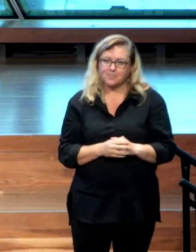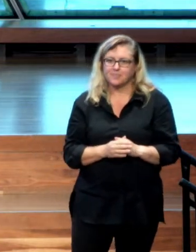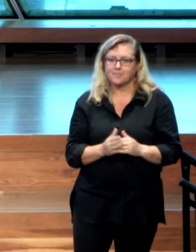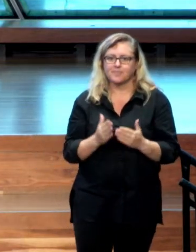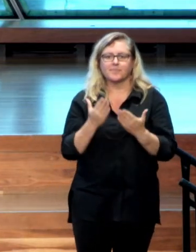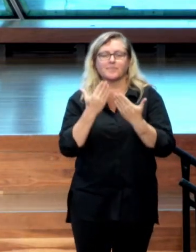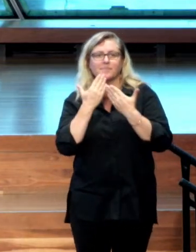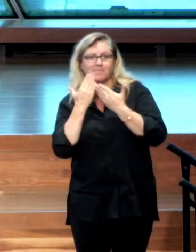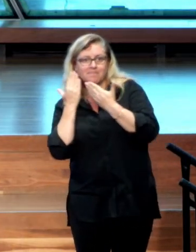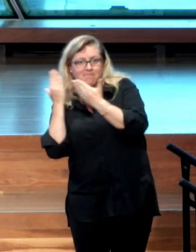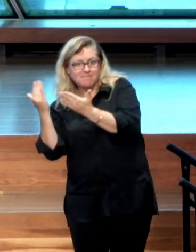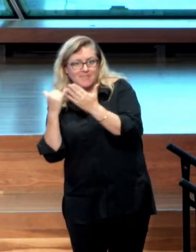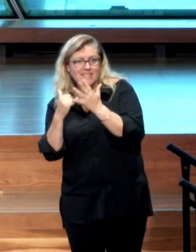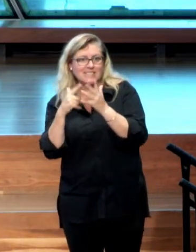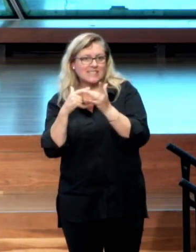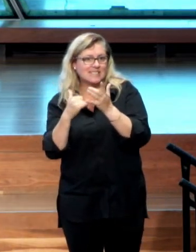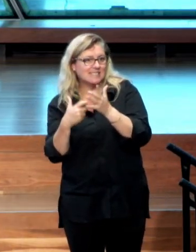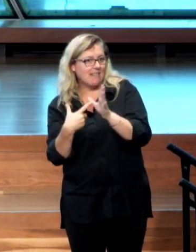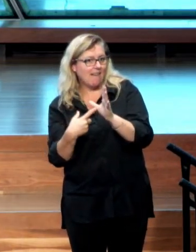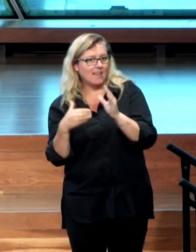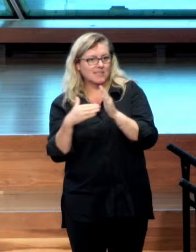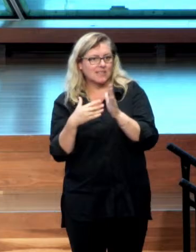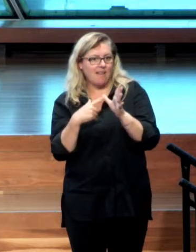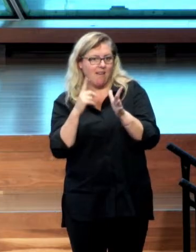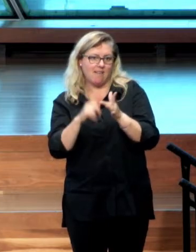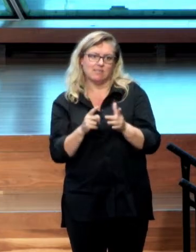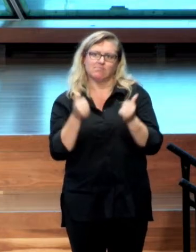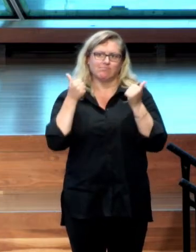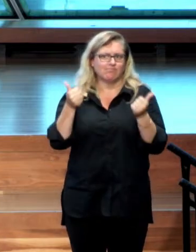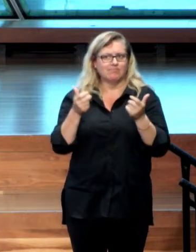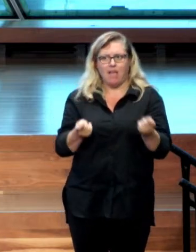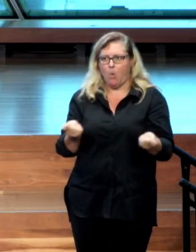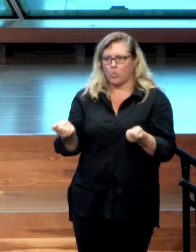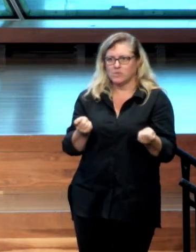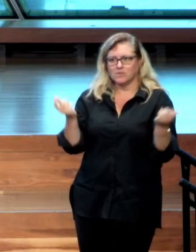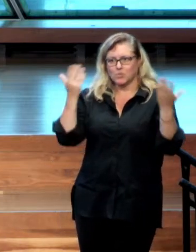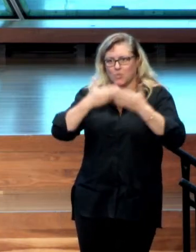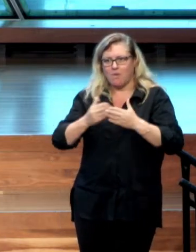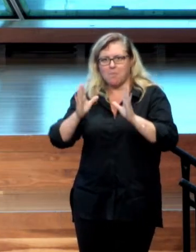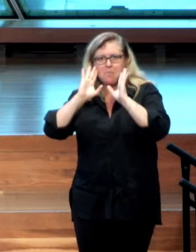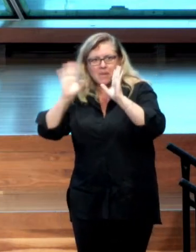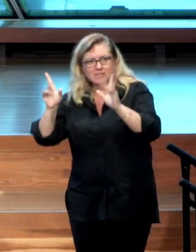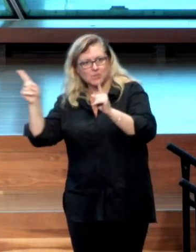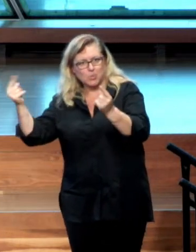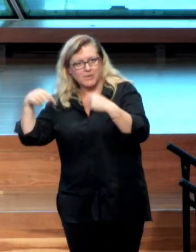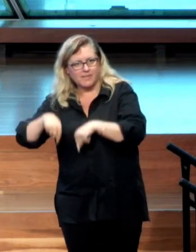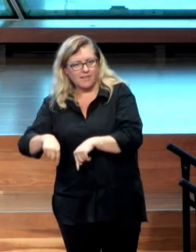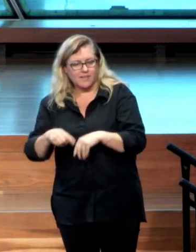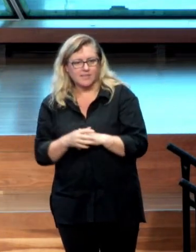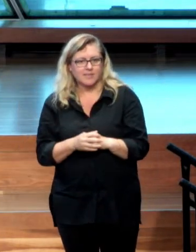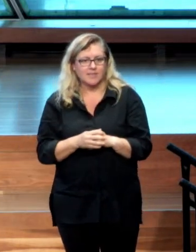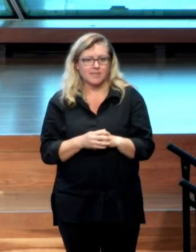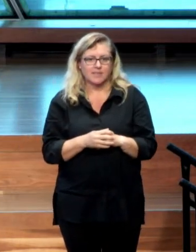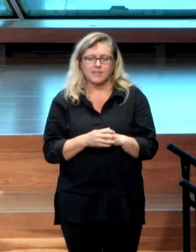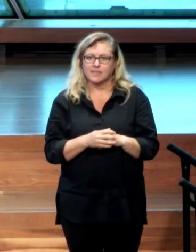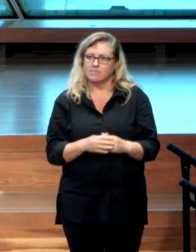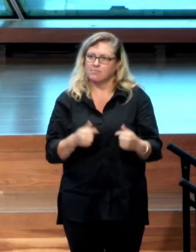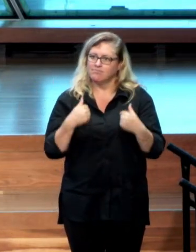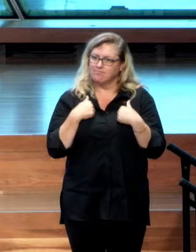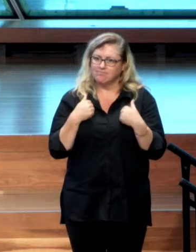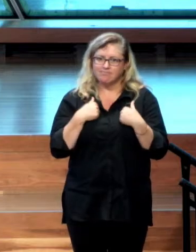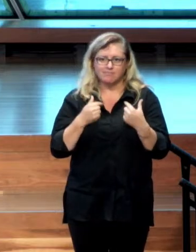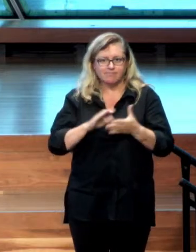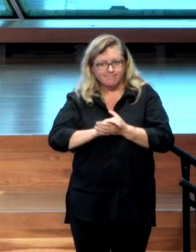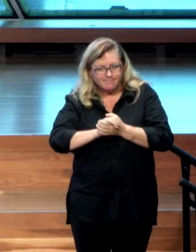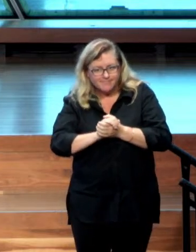Thanks, Sister Zai, and thank you for hosting tonight. It's amazing to have you with us. It's my really